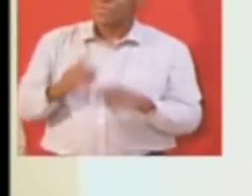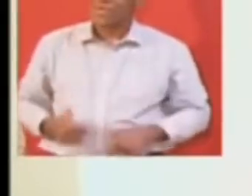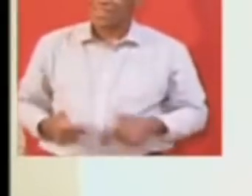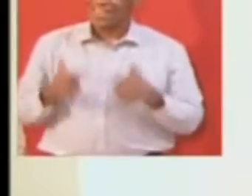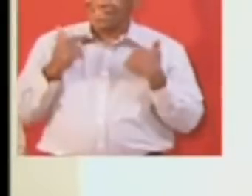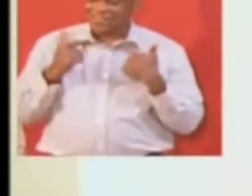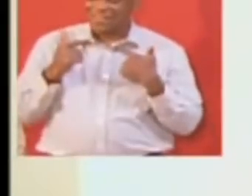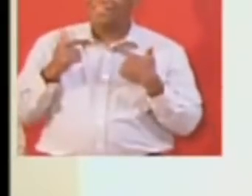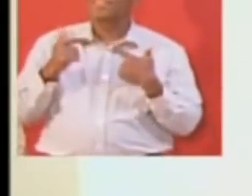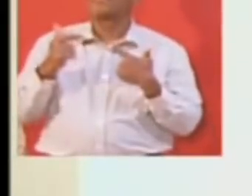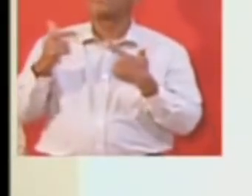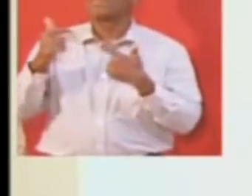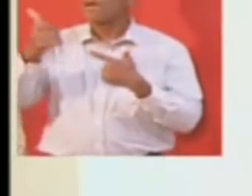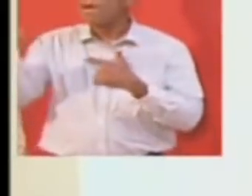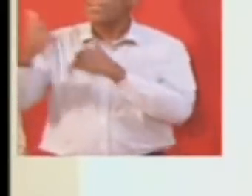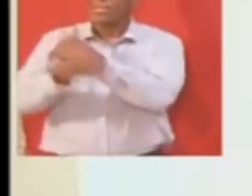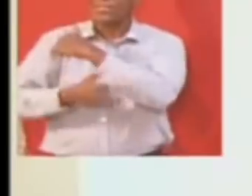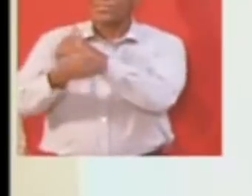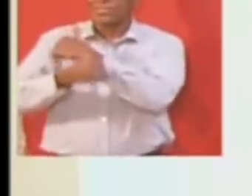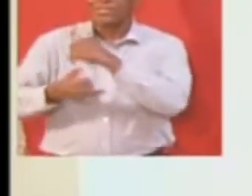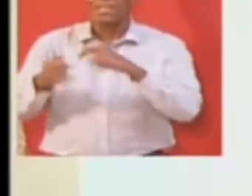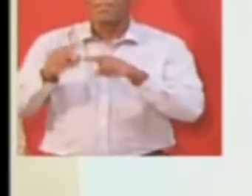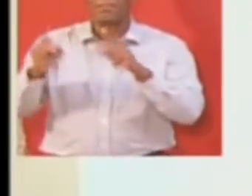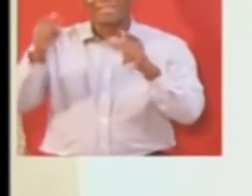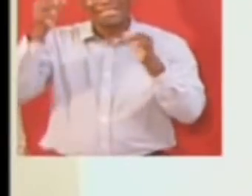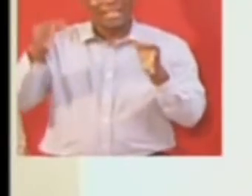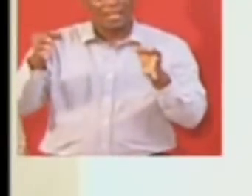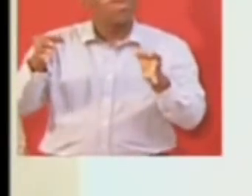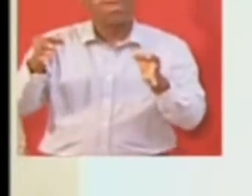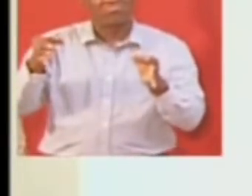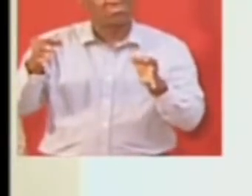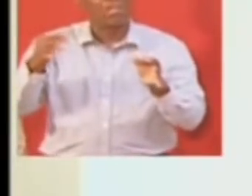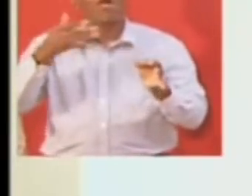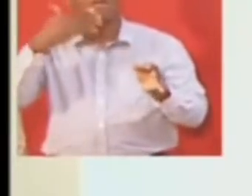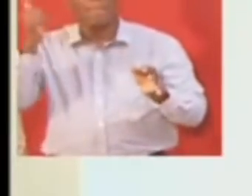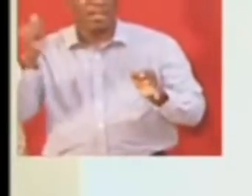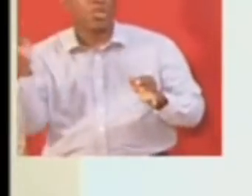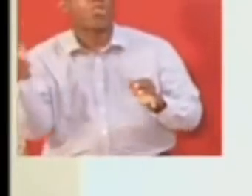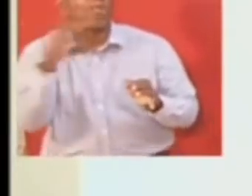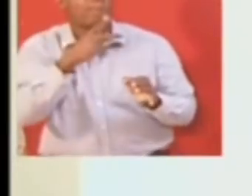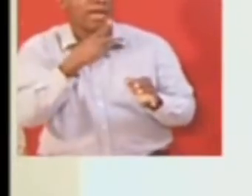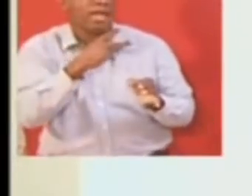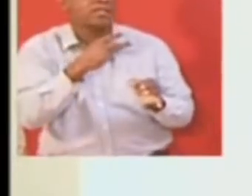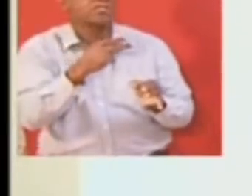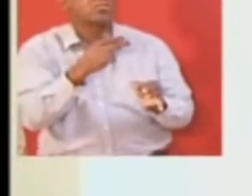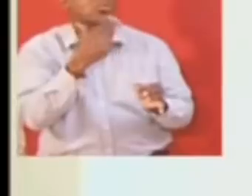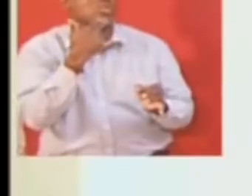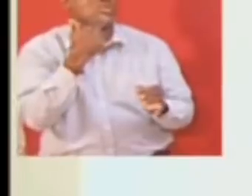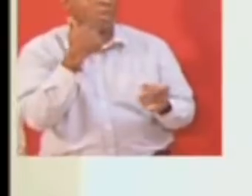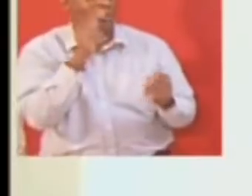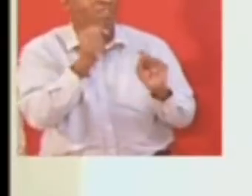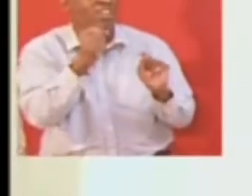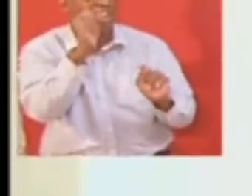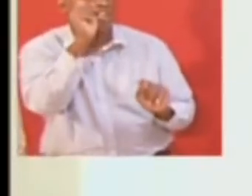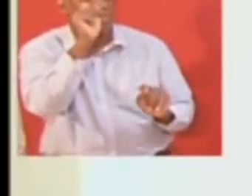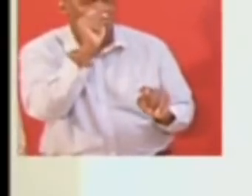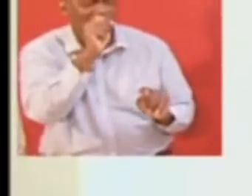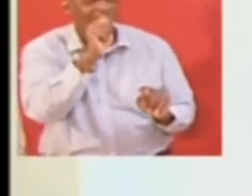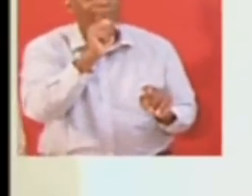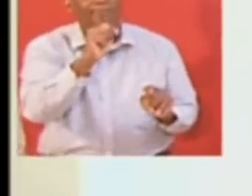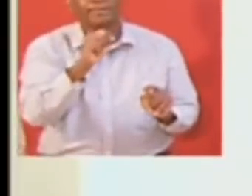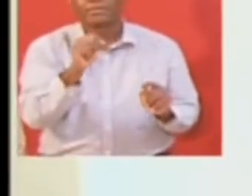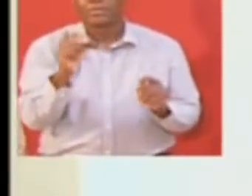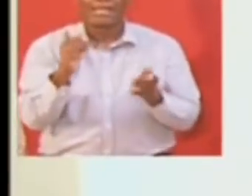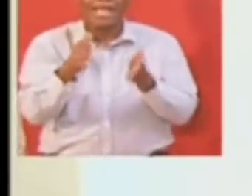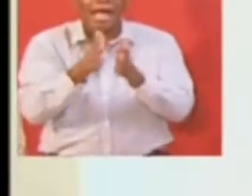place to be is to come back to Trinidad and Tobago. But we have been giving priority to those who are domiciled here and went out and